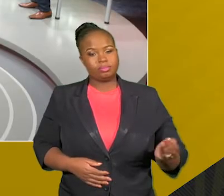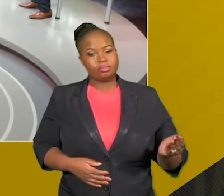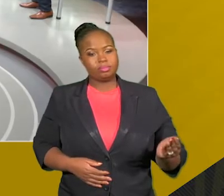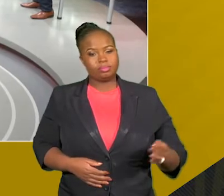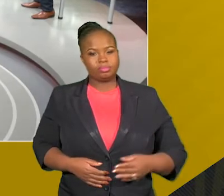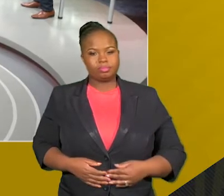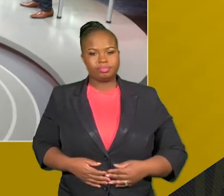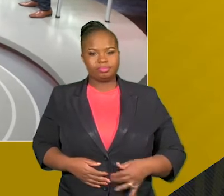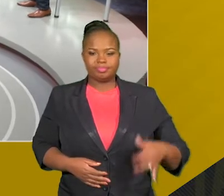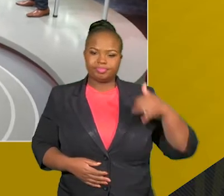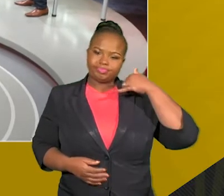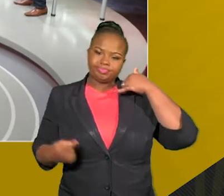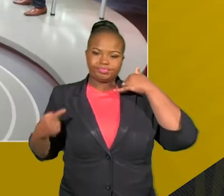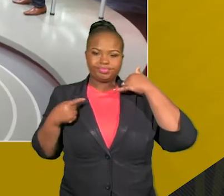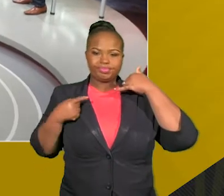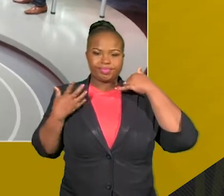to our calls.